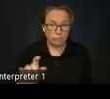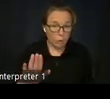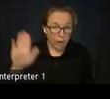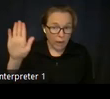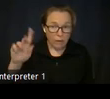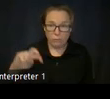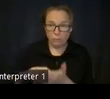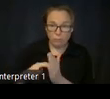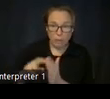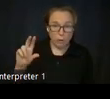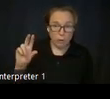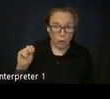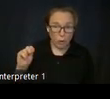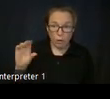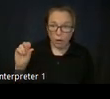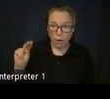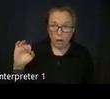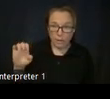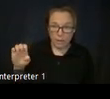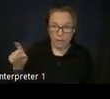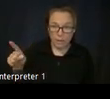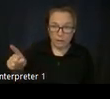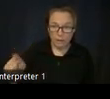Connie, like Commissioner Connie.